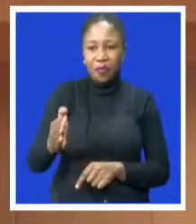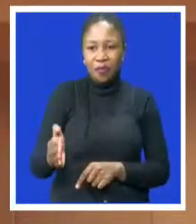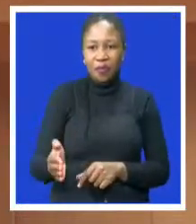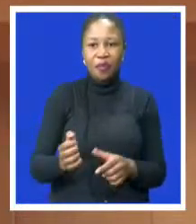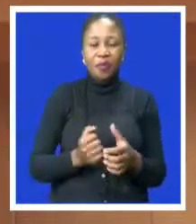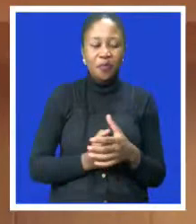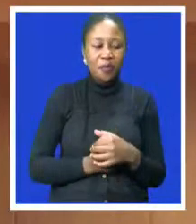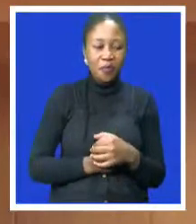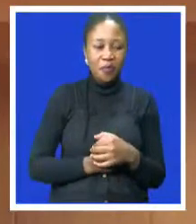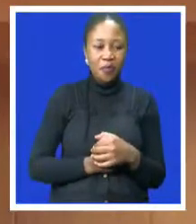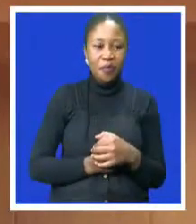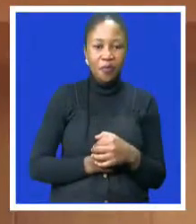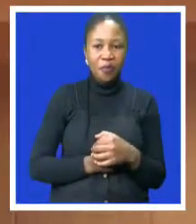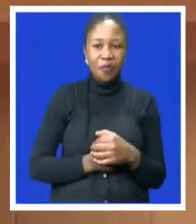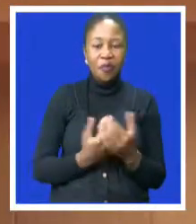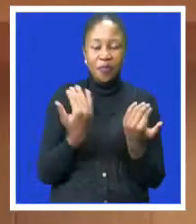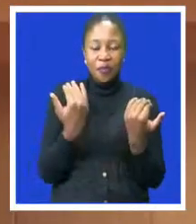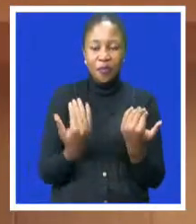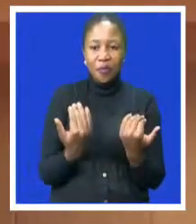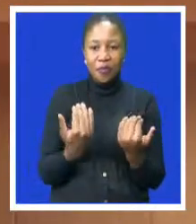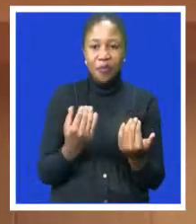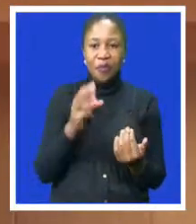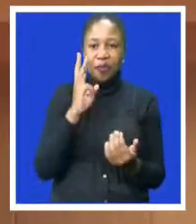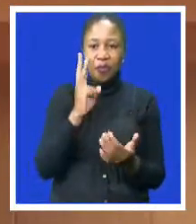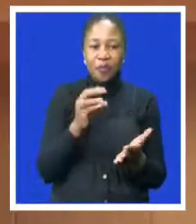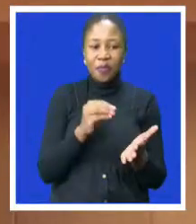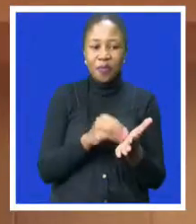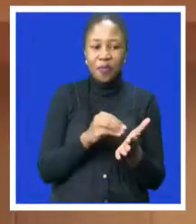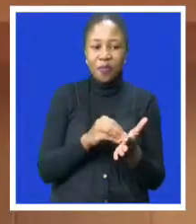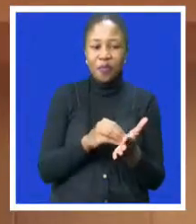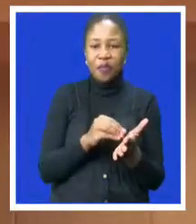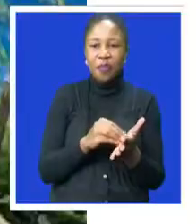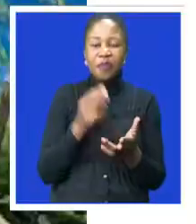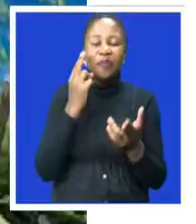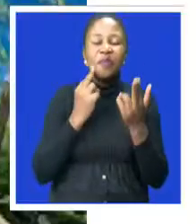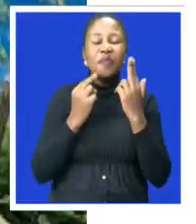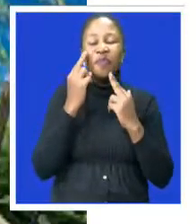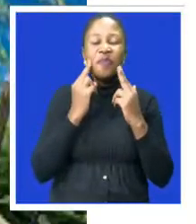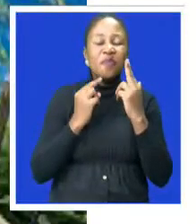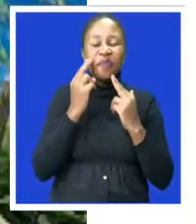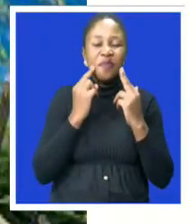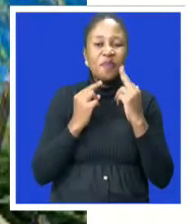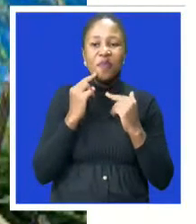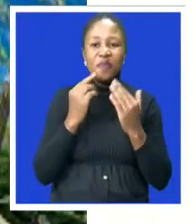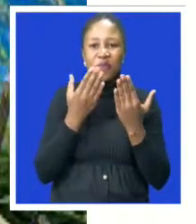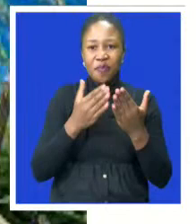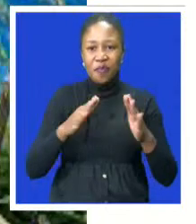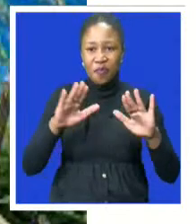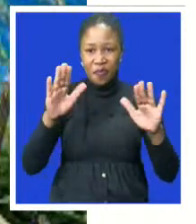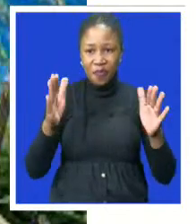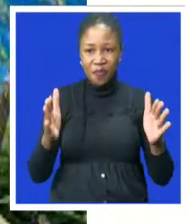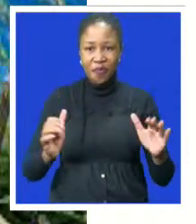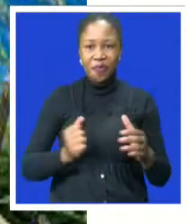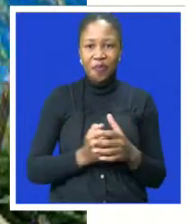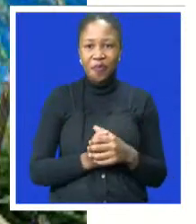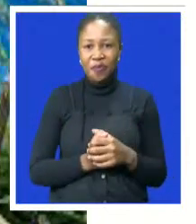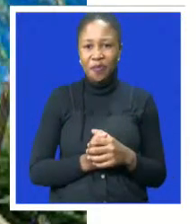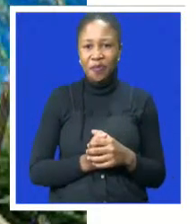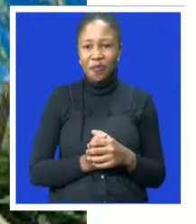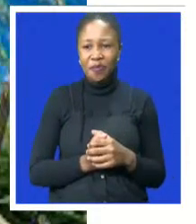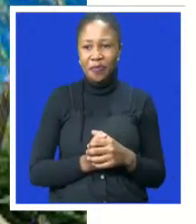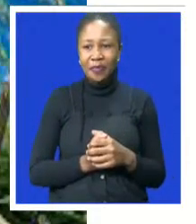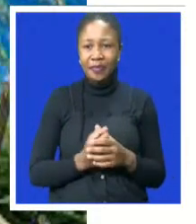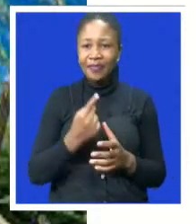very nice song. The song says, look very close to